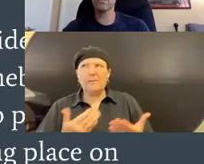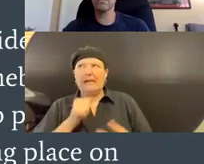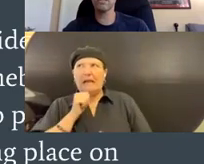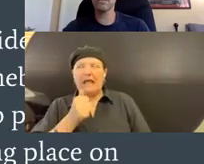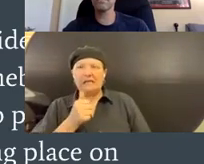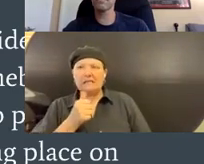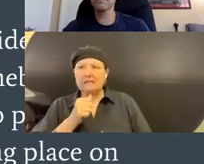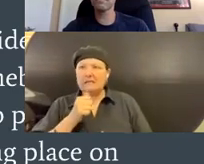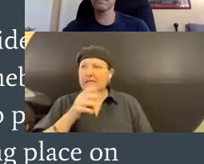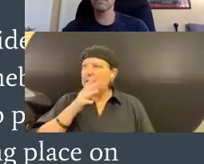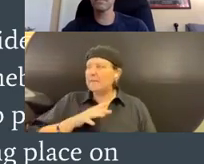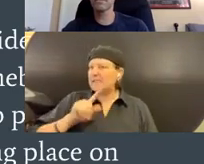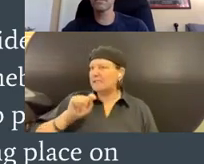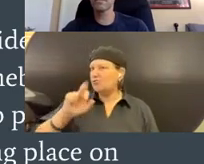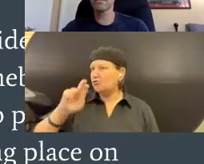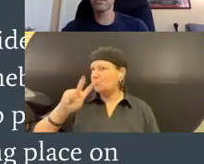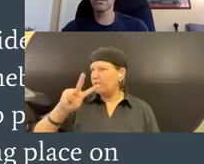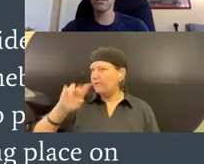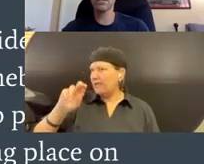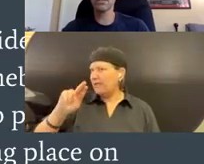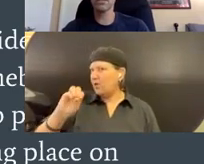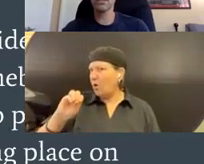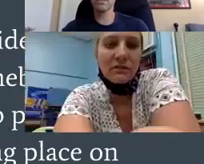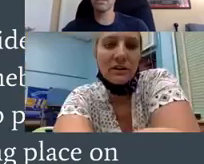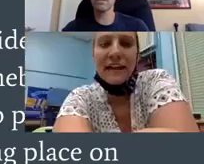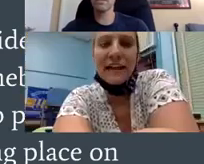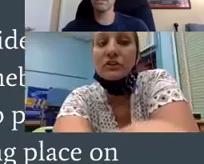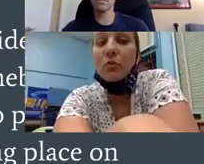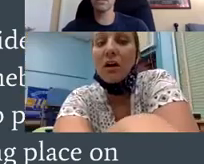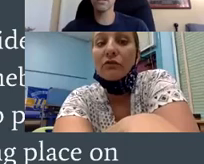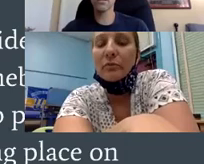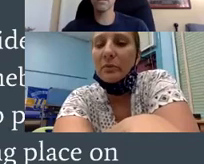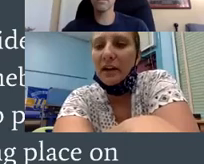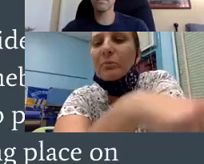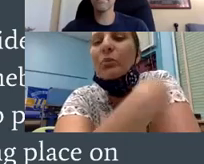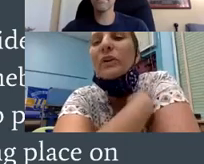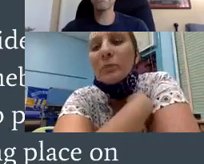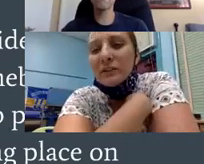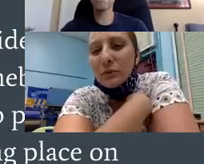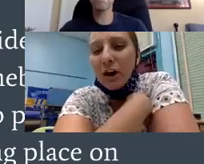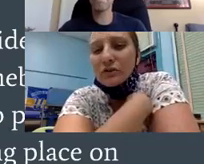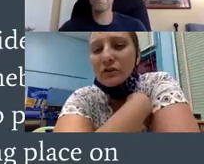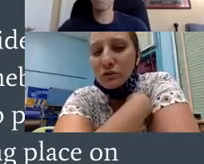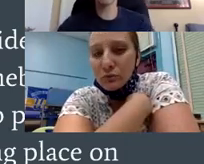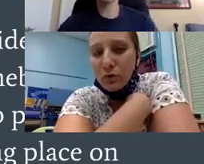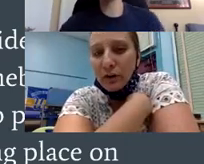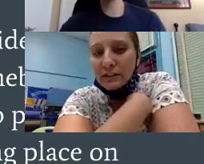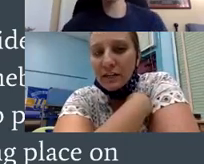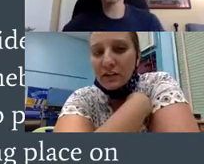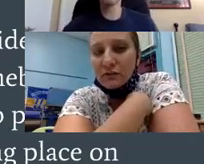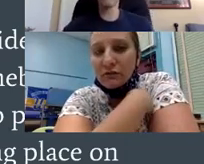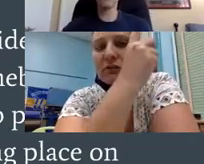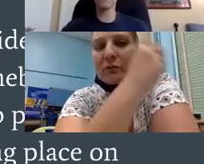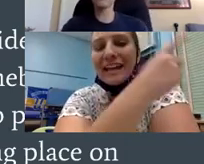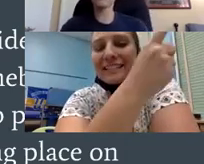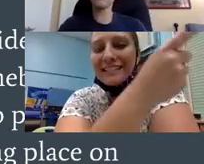say something about that? Just want to, because it says here 9 to 12 will be pickup, but we'll be doing our Zoom